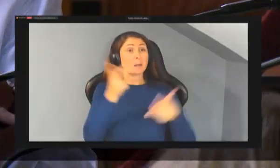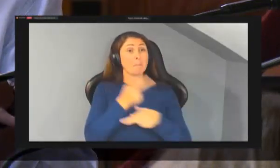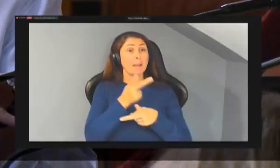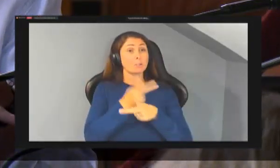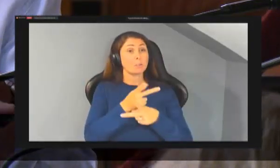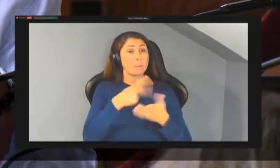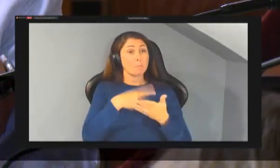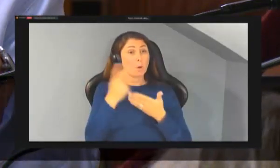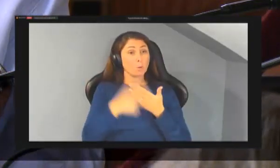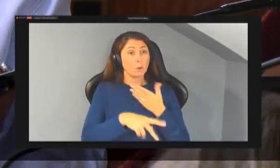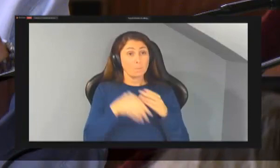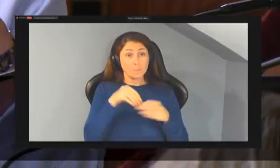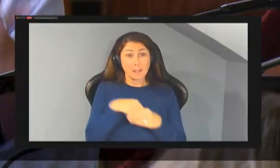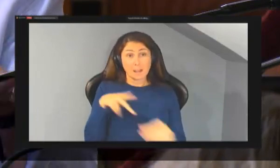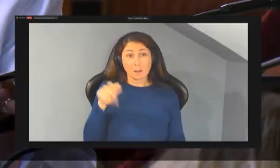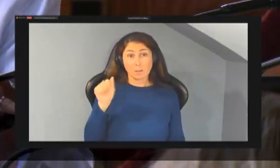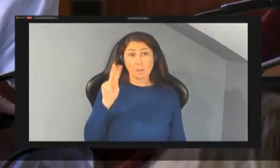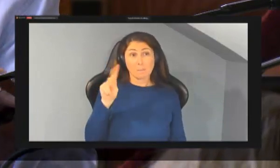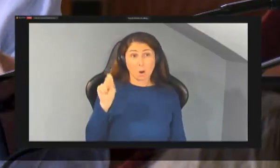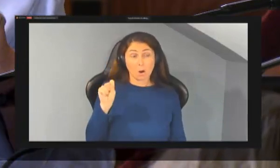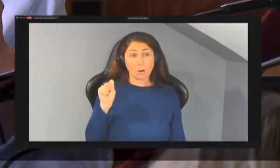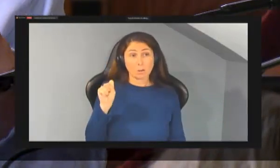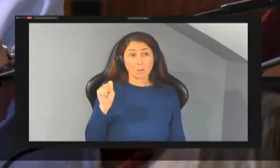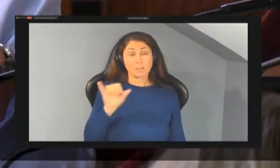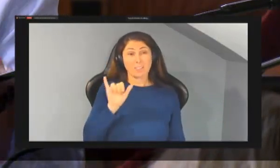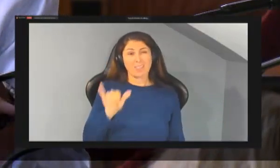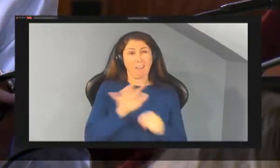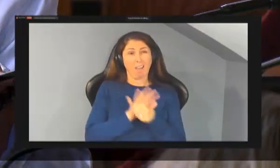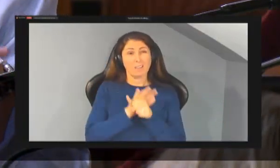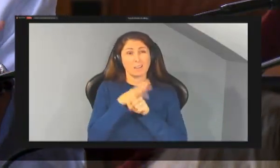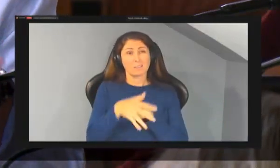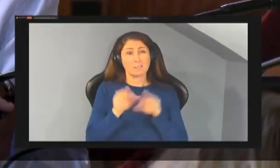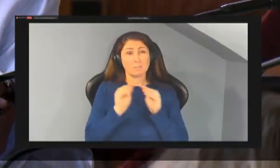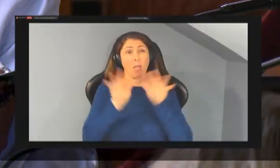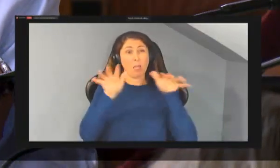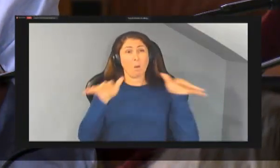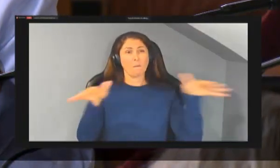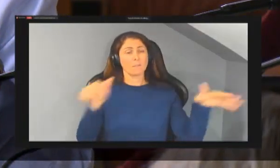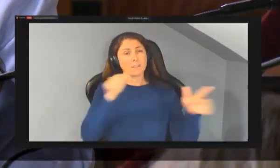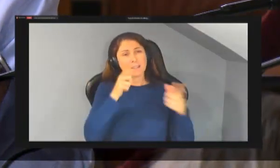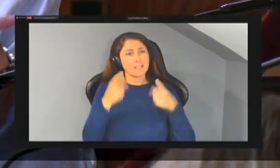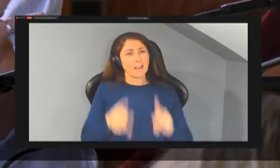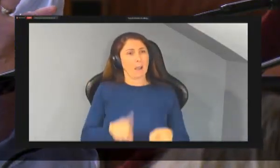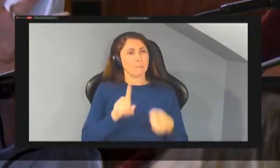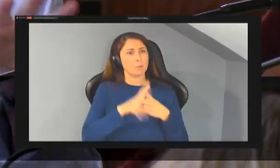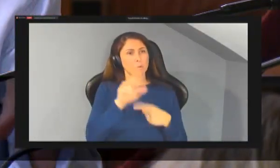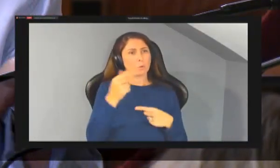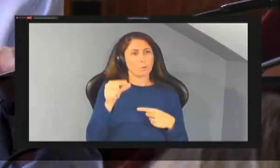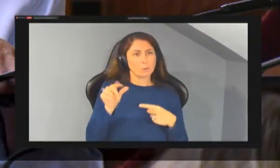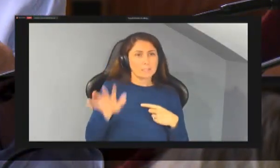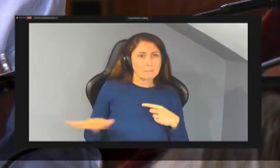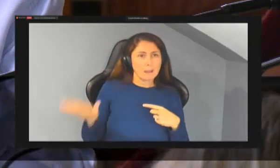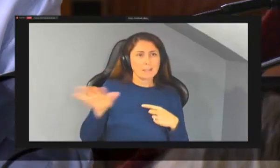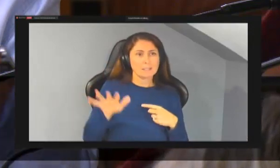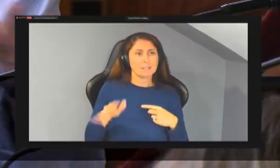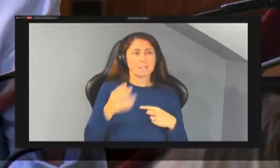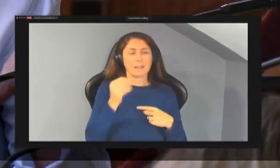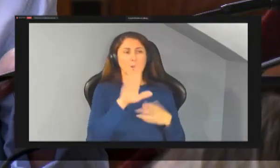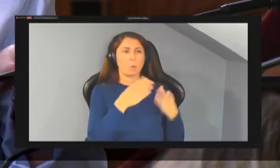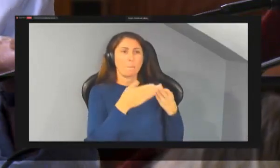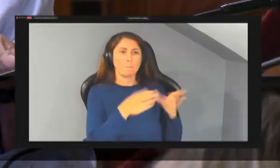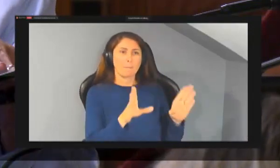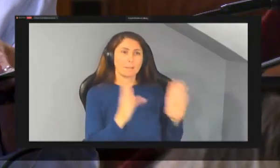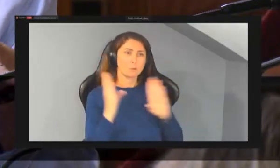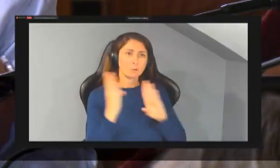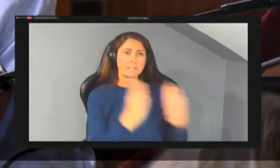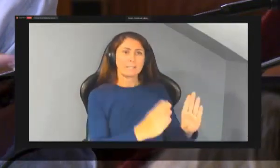your parks, then that spillover effect doesn't happen to your green spaces and your public streets and